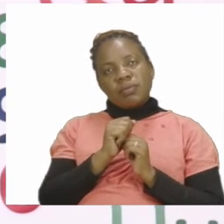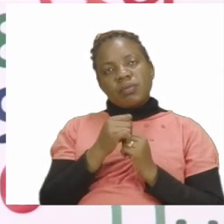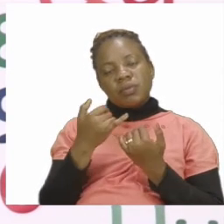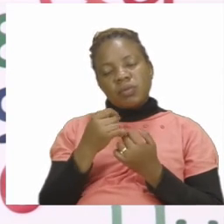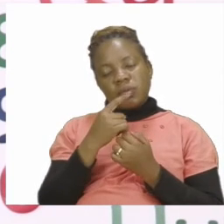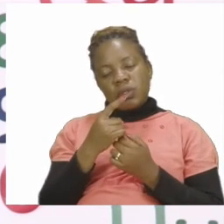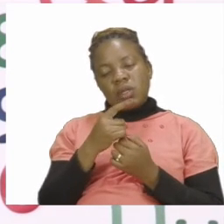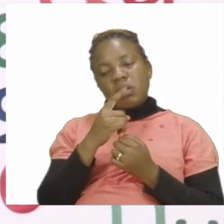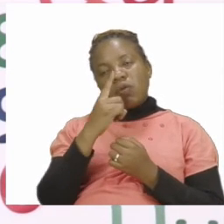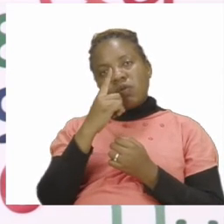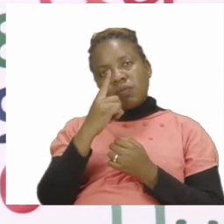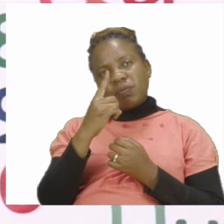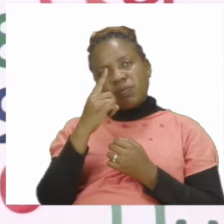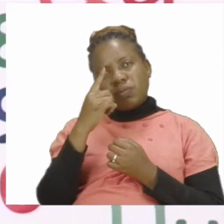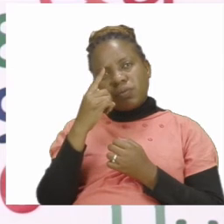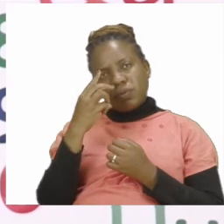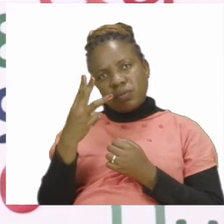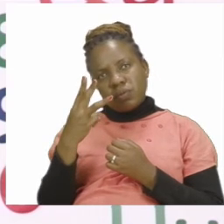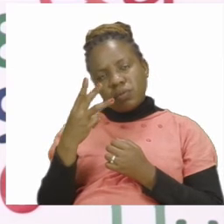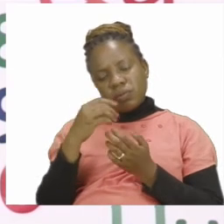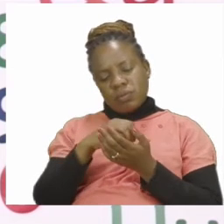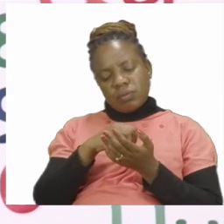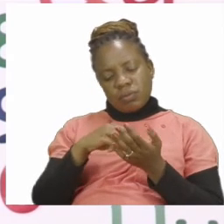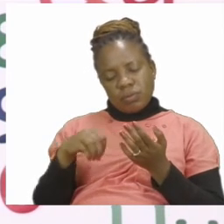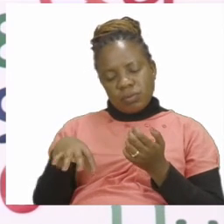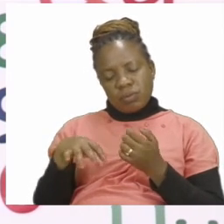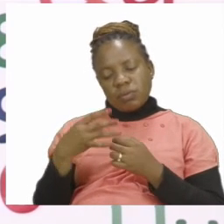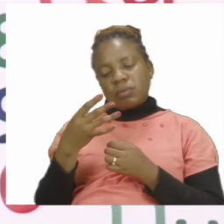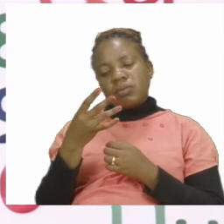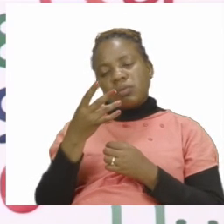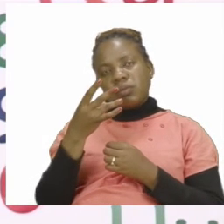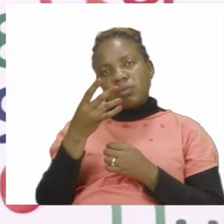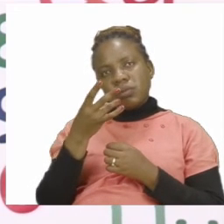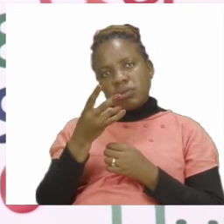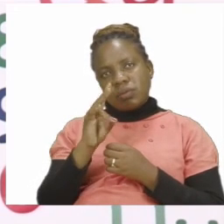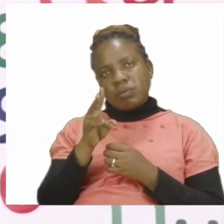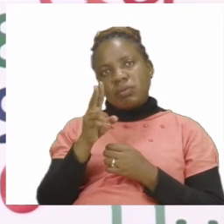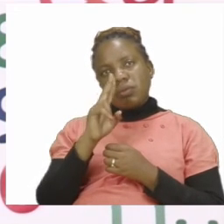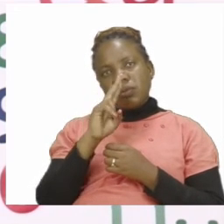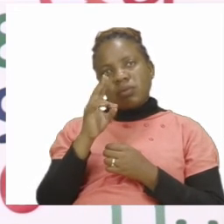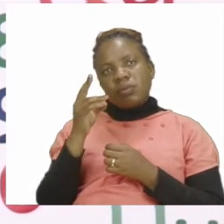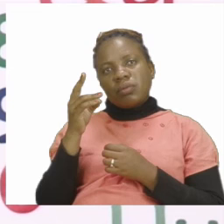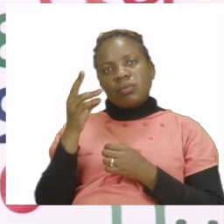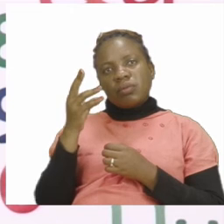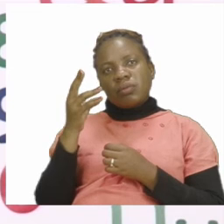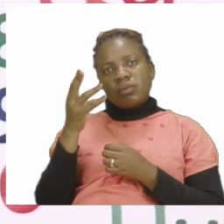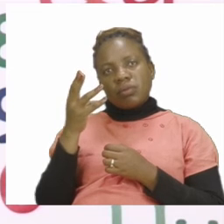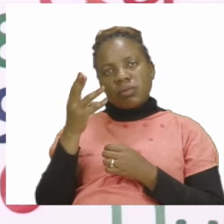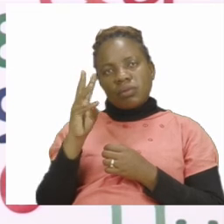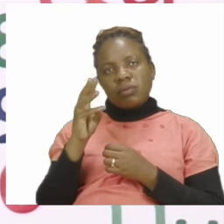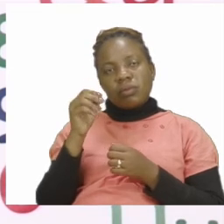13 minus 7 is 6. Now we go ahead. Remember